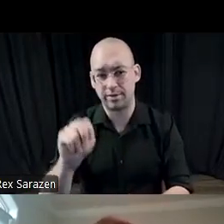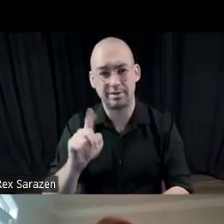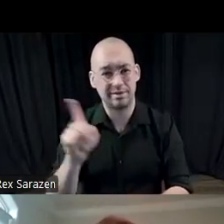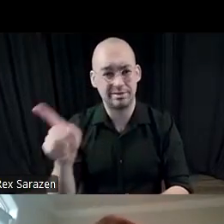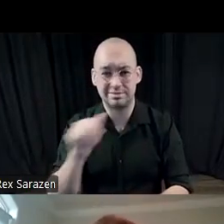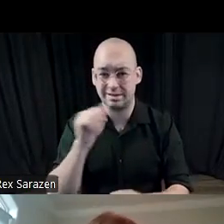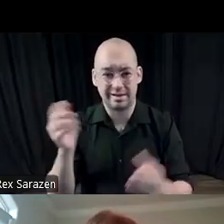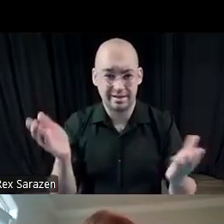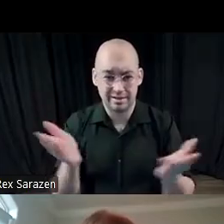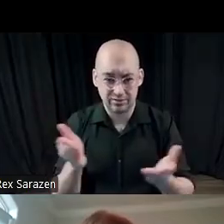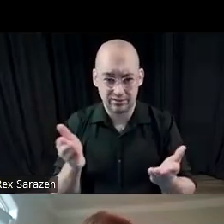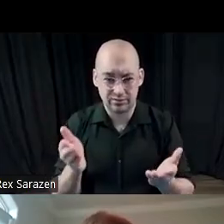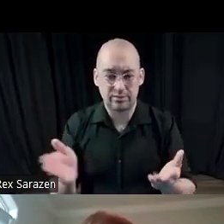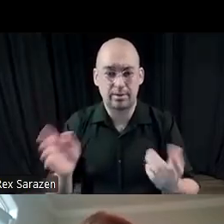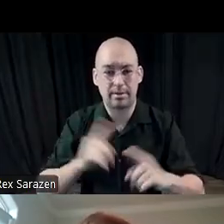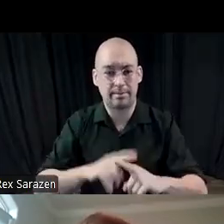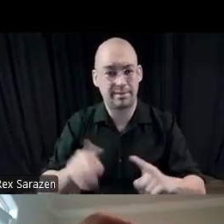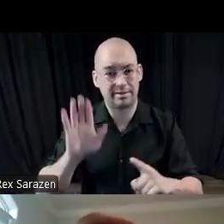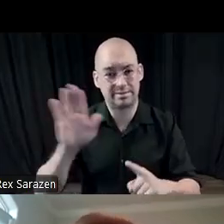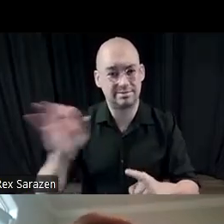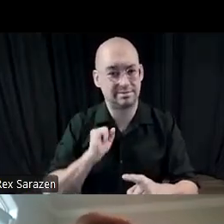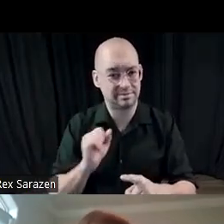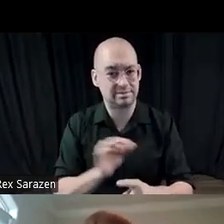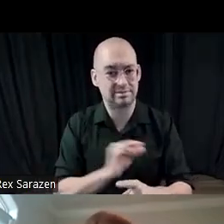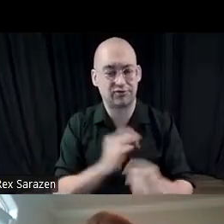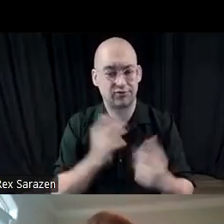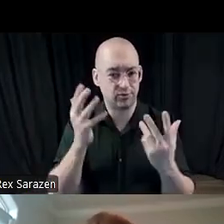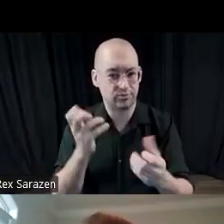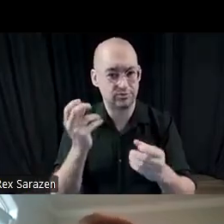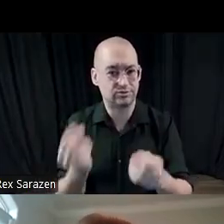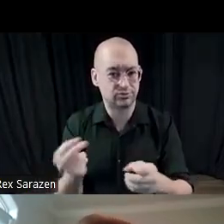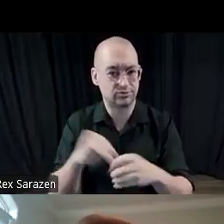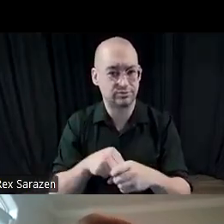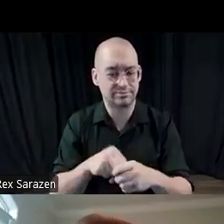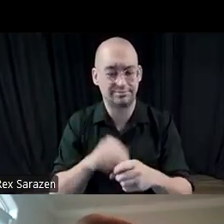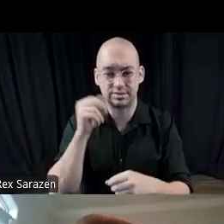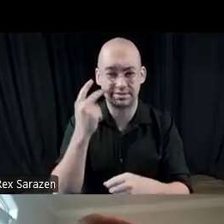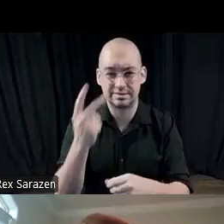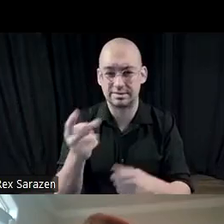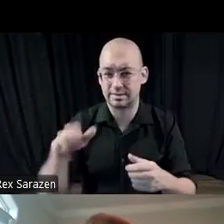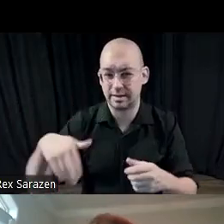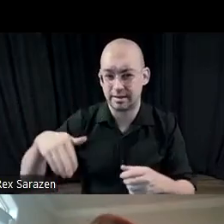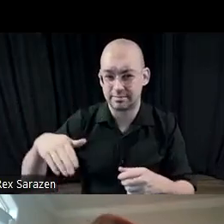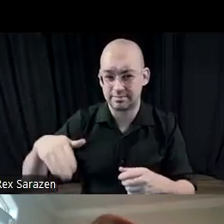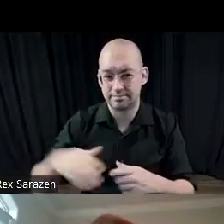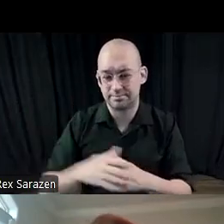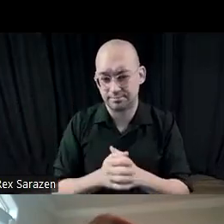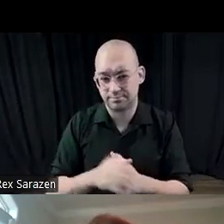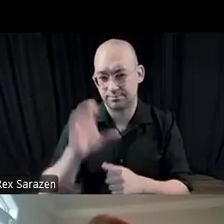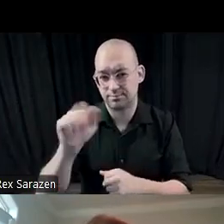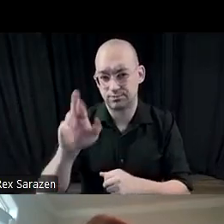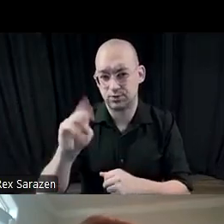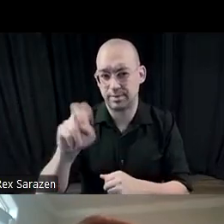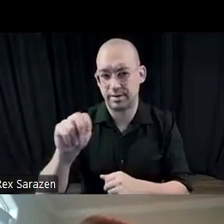here, but his staff is intending to join us, although I don't think I see her yet, and that person is Carmen